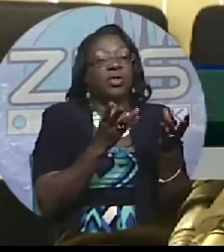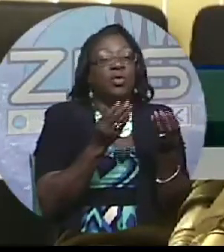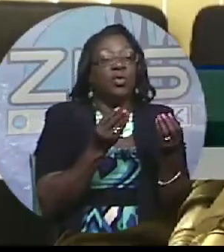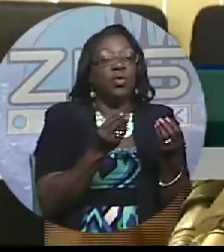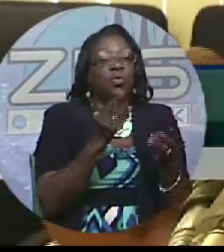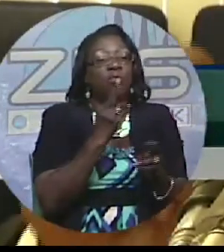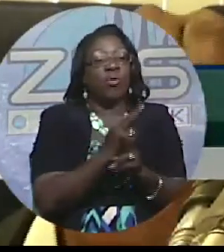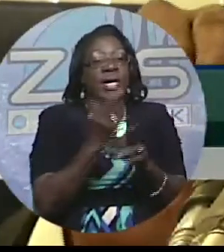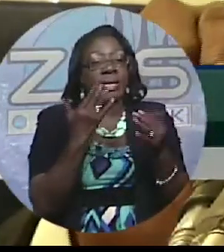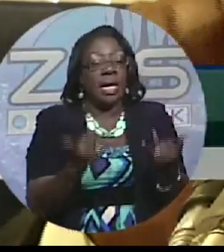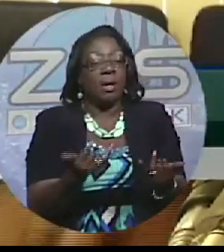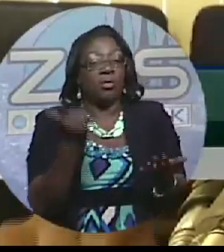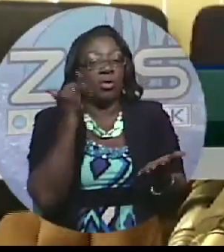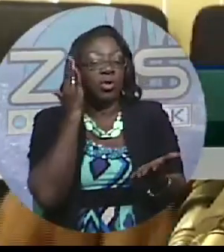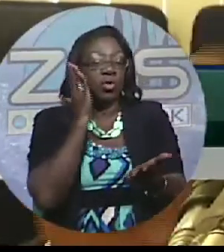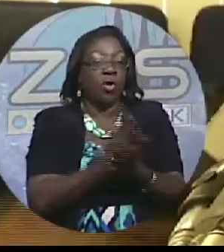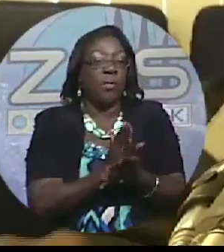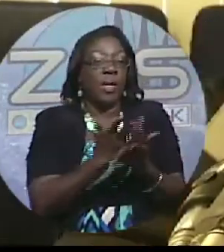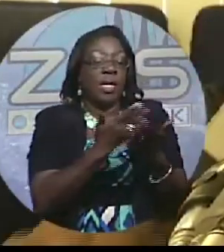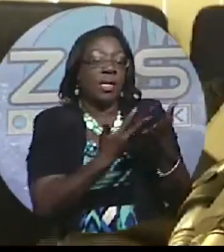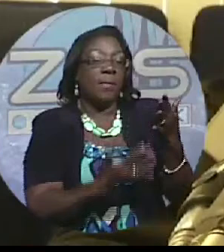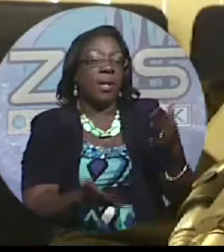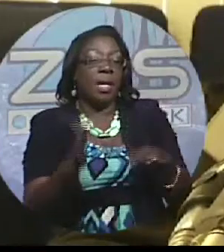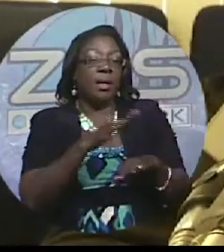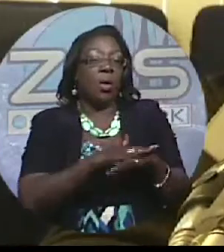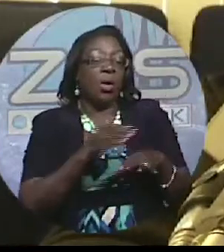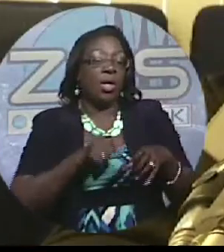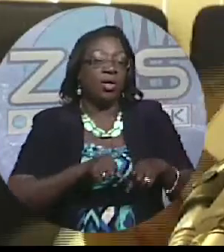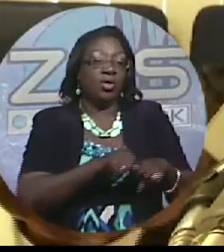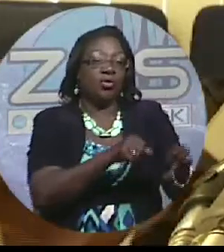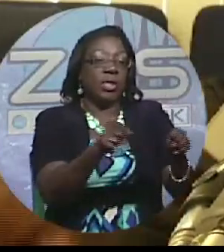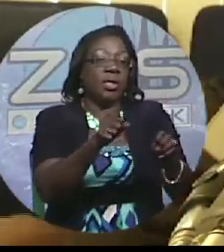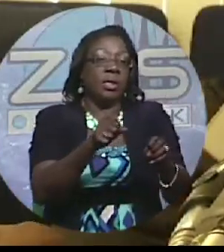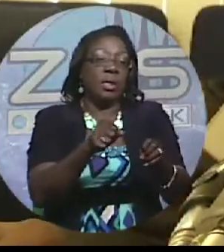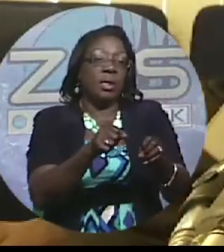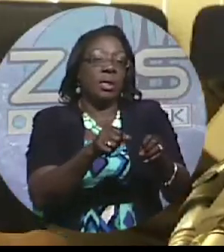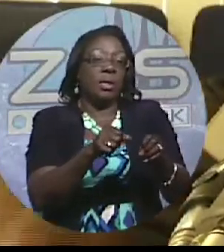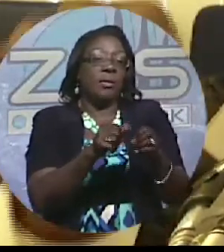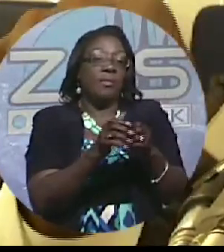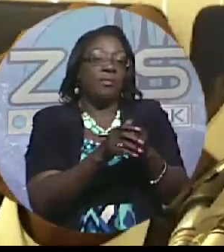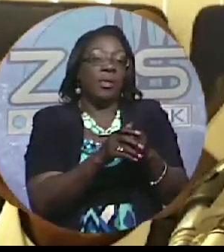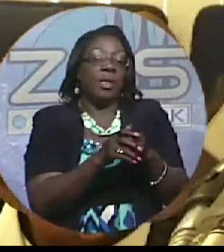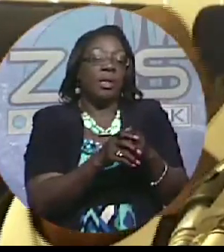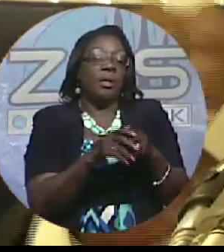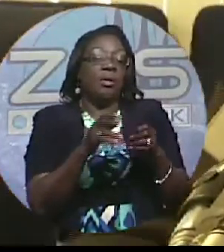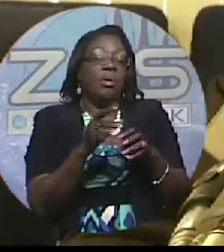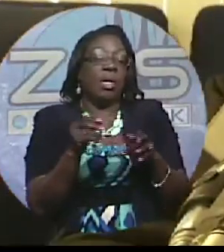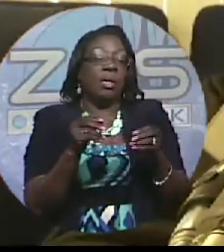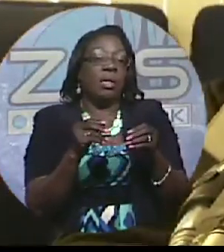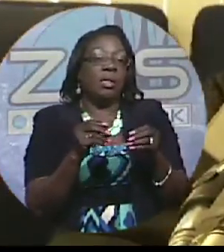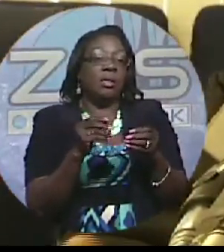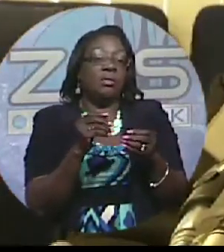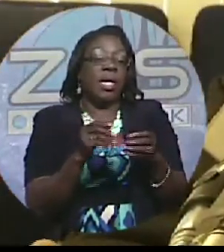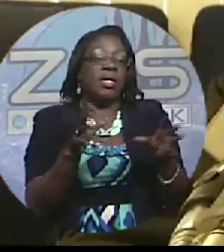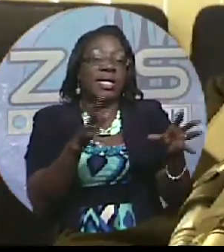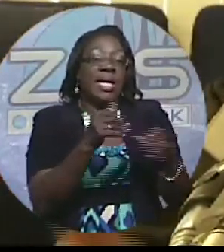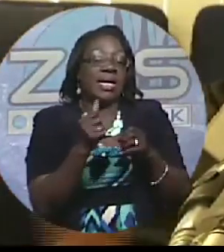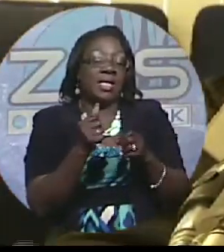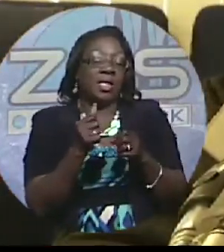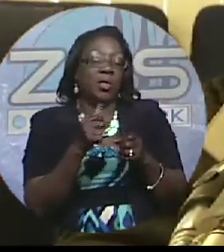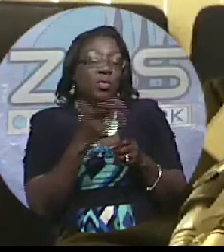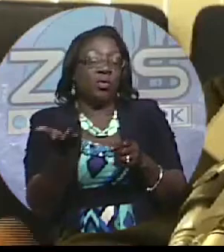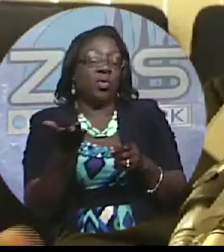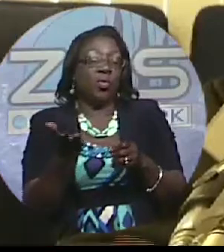bloodshed in terms of targeting prolific offenders, putting fear in their heart rather than the public being anxious